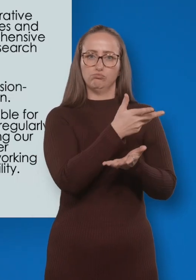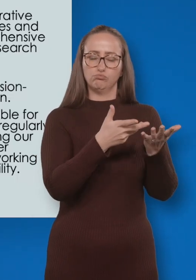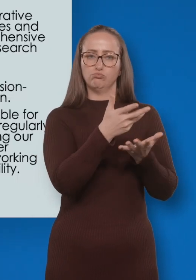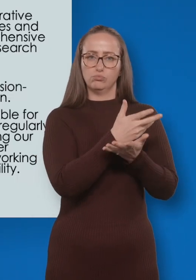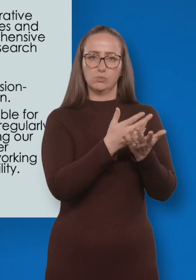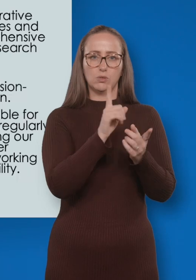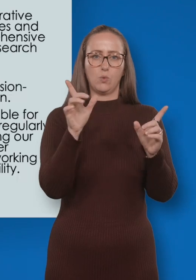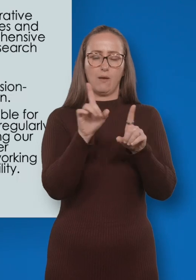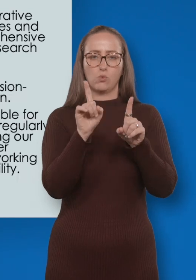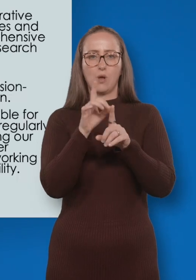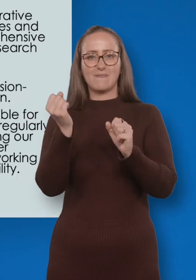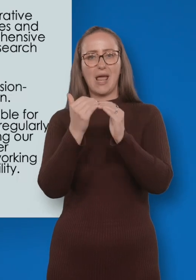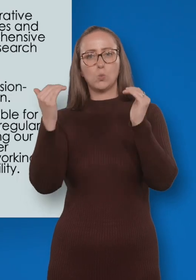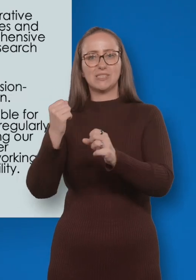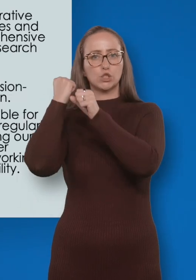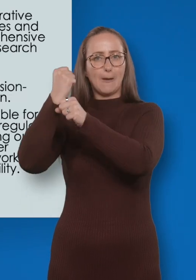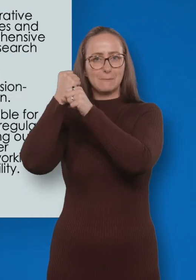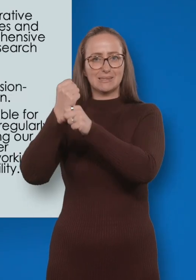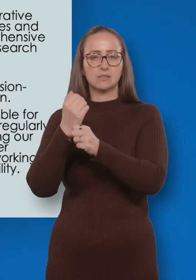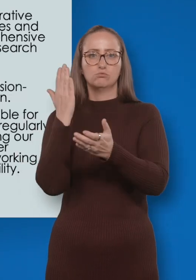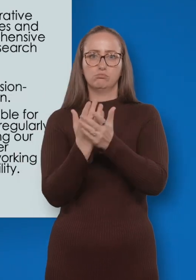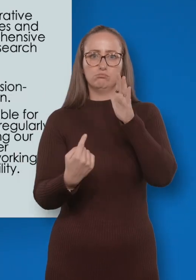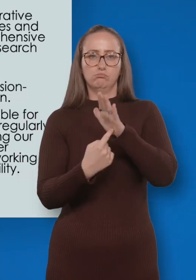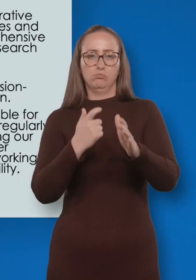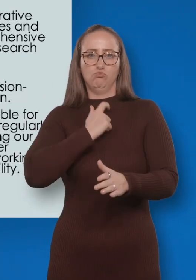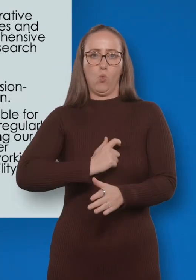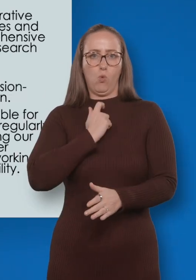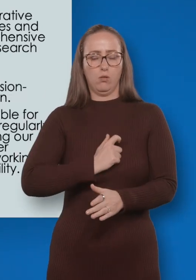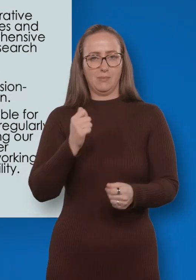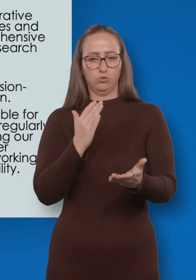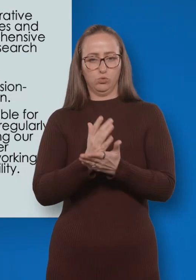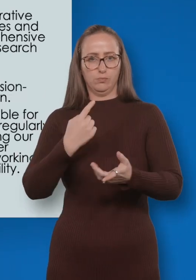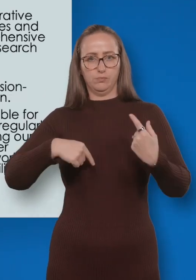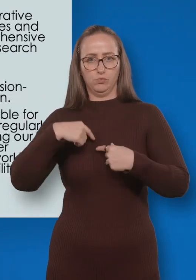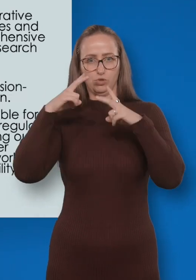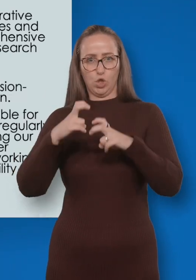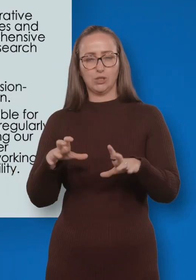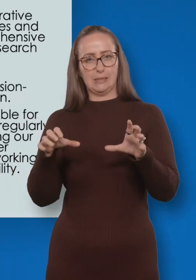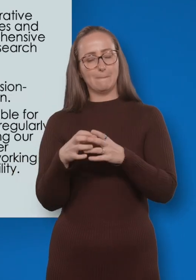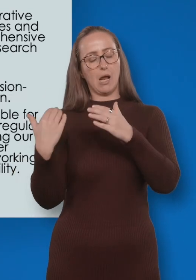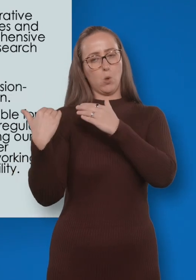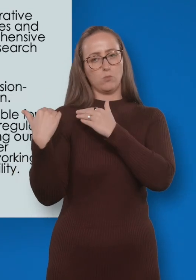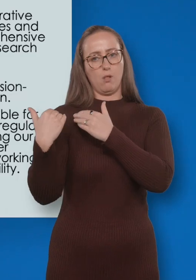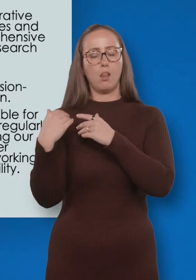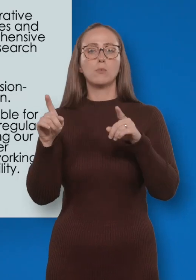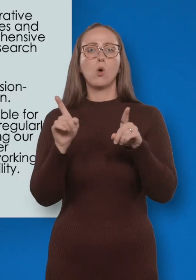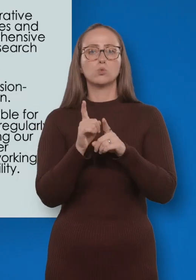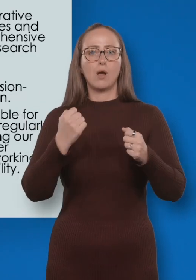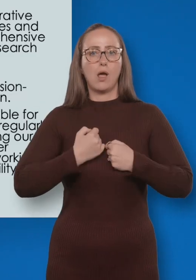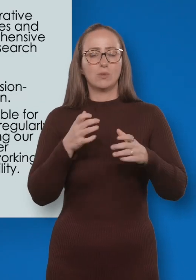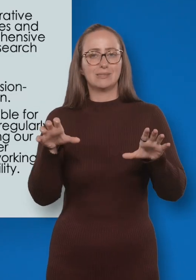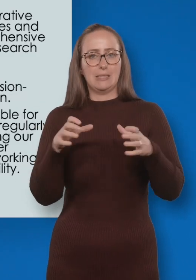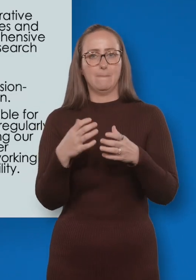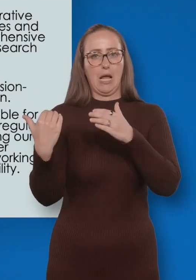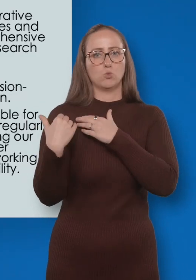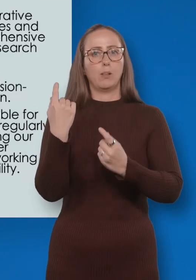have equity champions who all have a critical role in making sure that us as a research team are accountable, but also that we as a team are accountable to